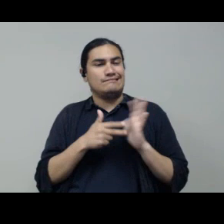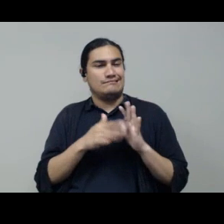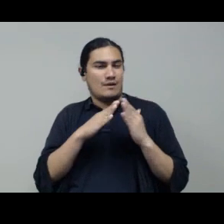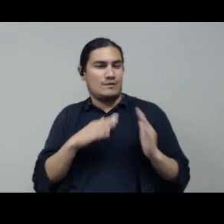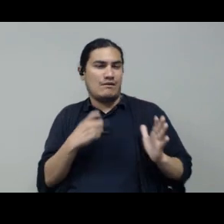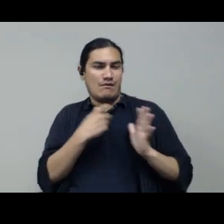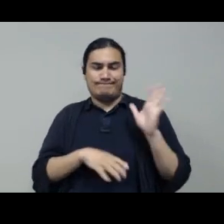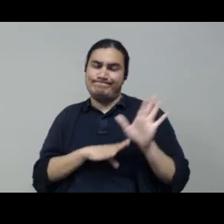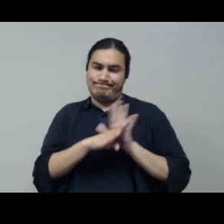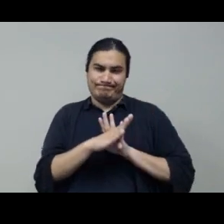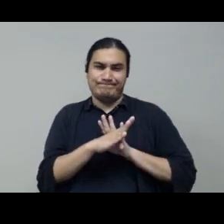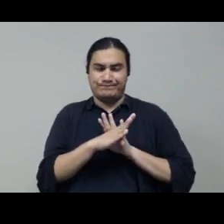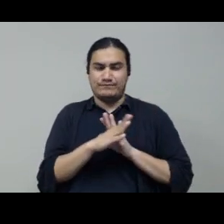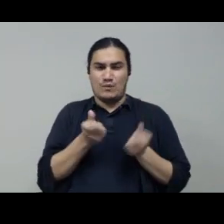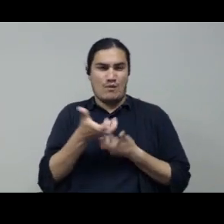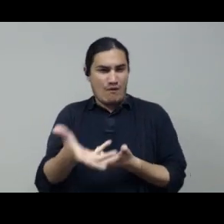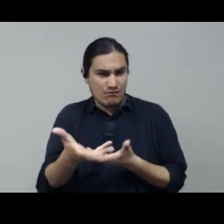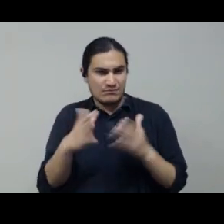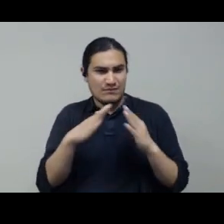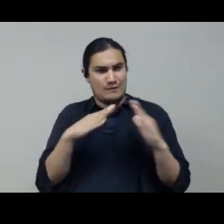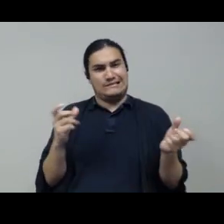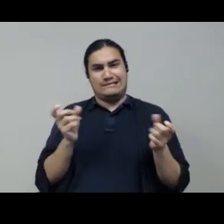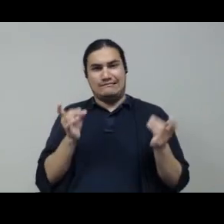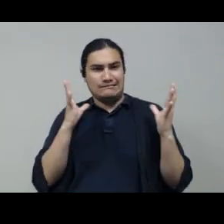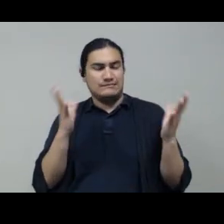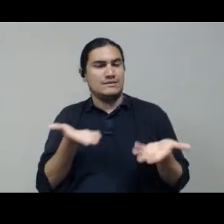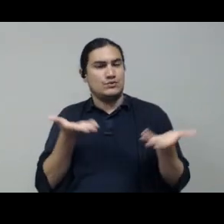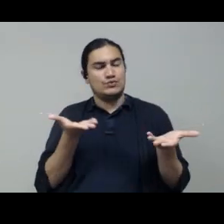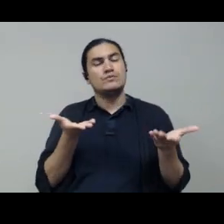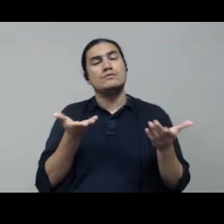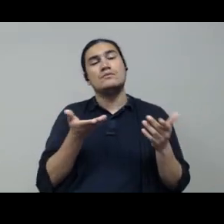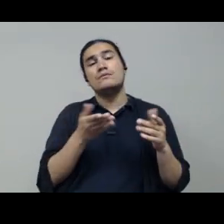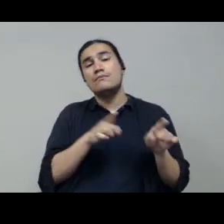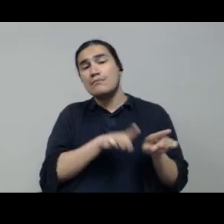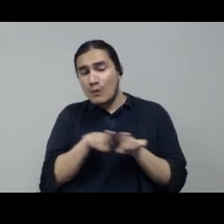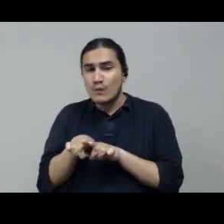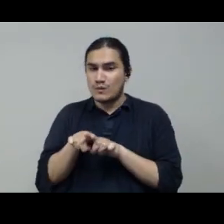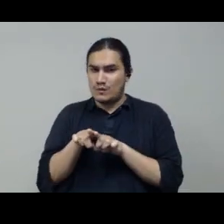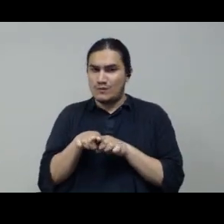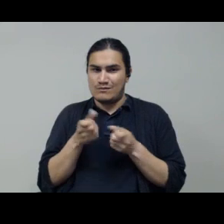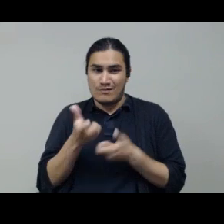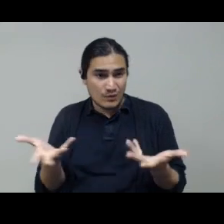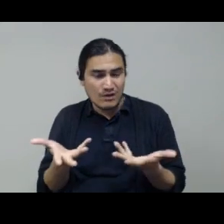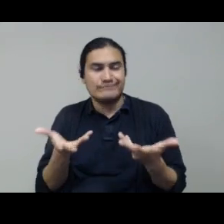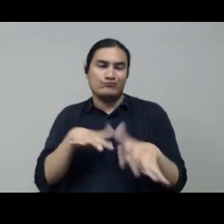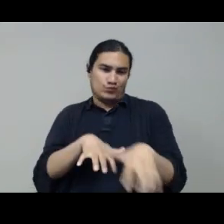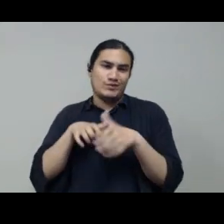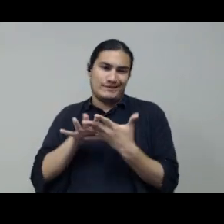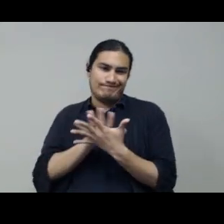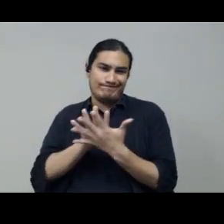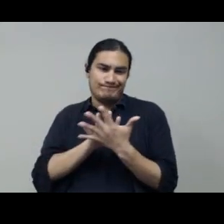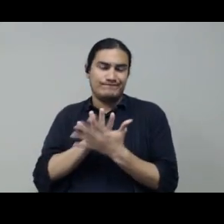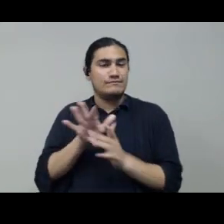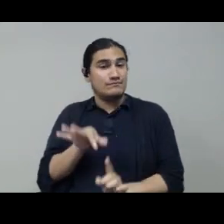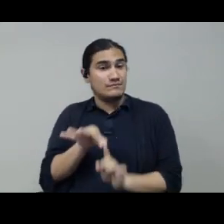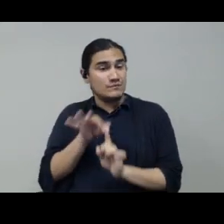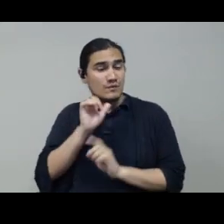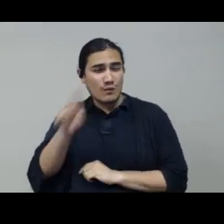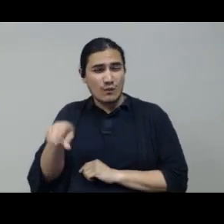a significant housing crisis here. But it's also created a lot of traffic congestion, especially on our, not just